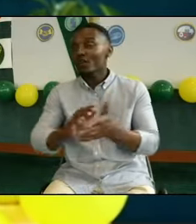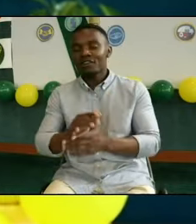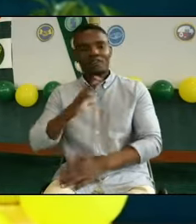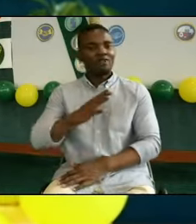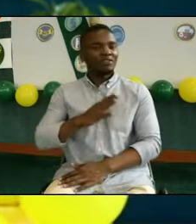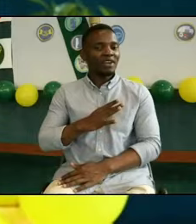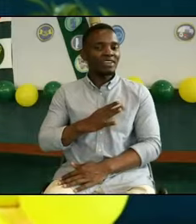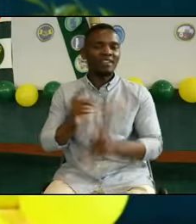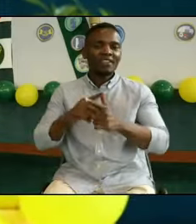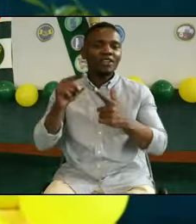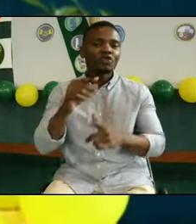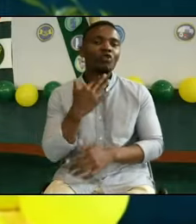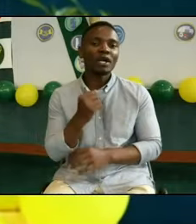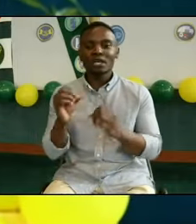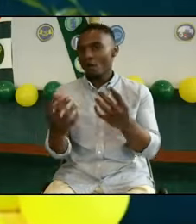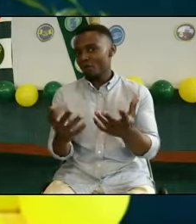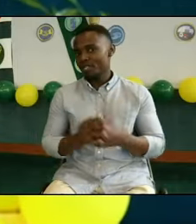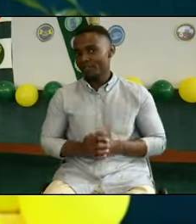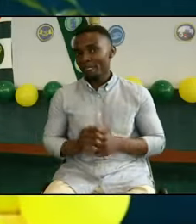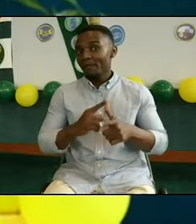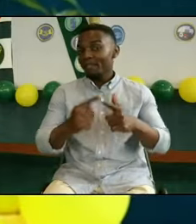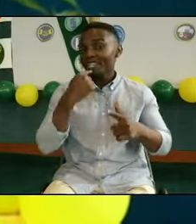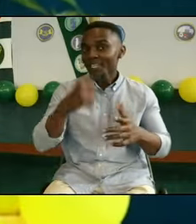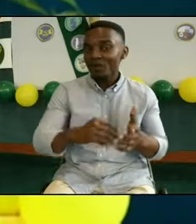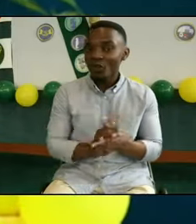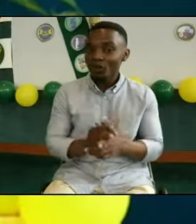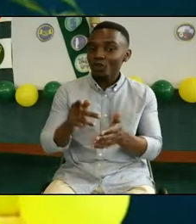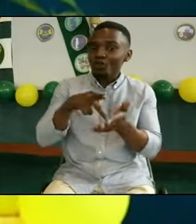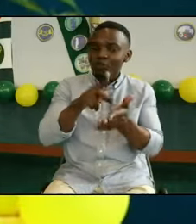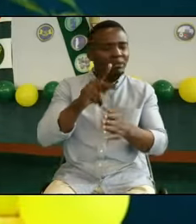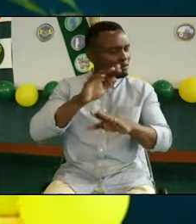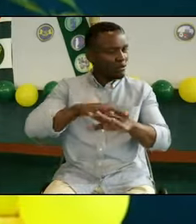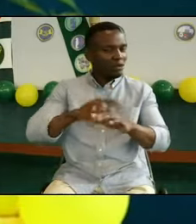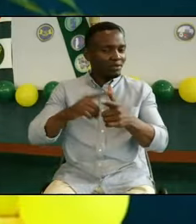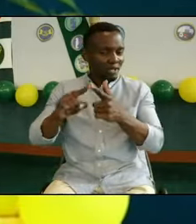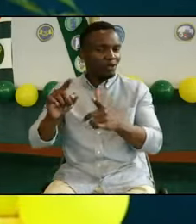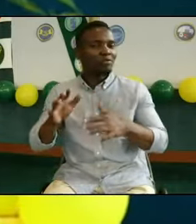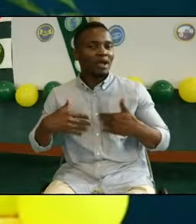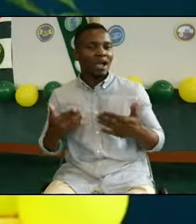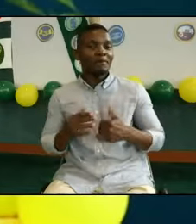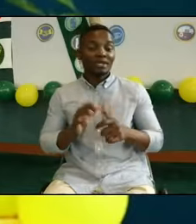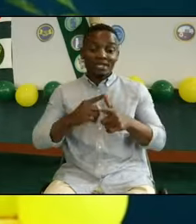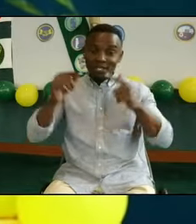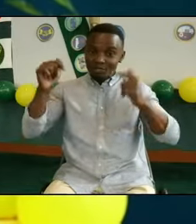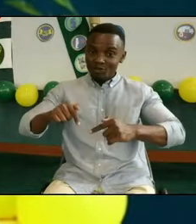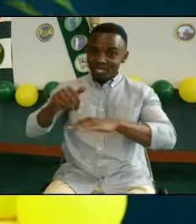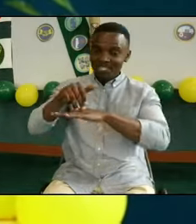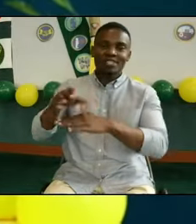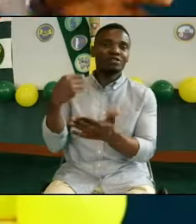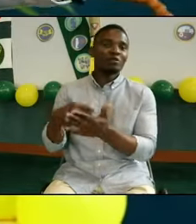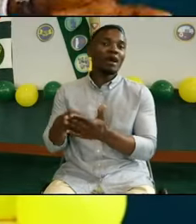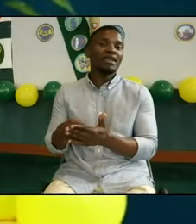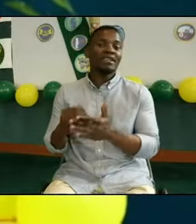want. You say. Then they deceive you that the interest rate is cool. Then you are happy. Then they give the money to you today.